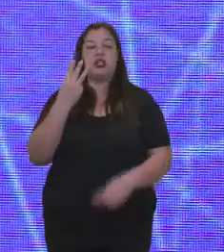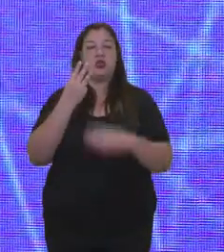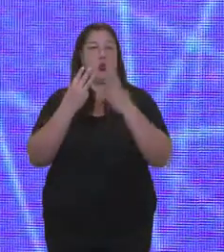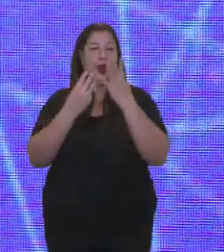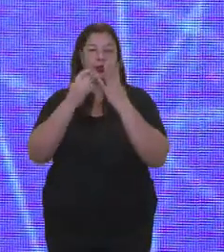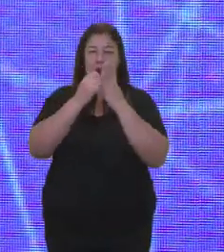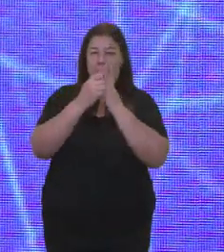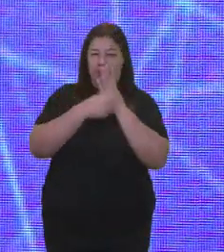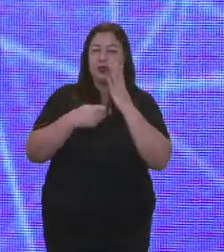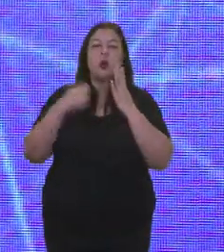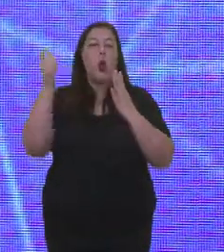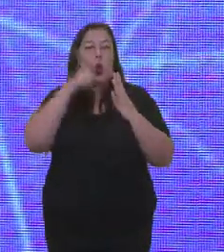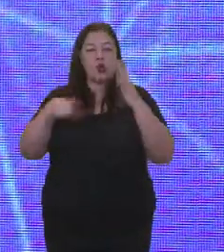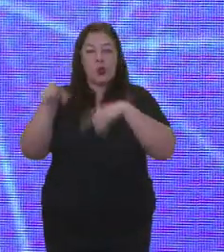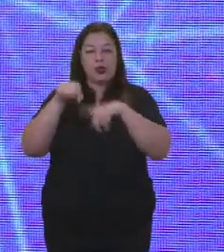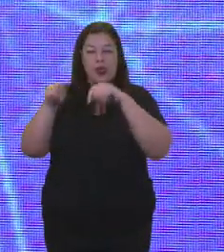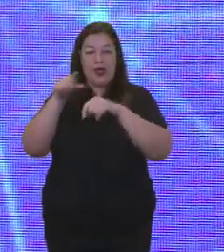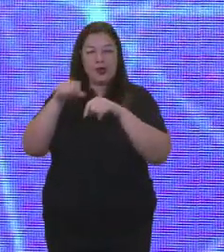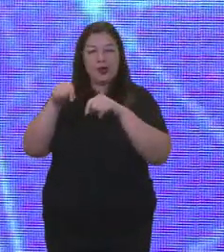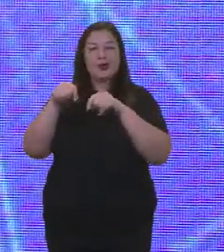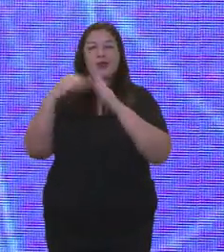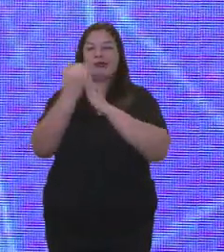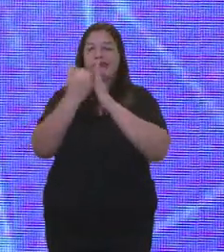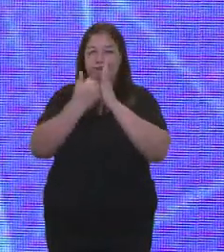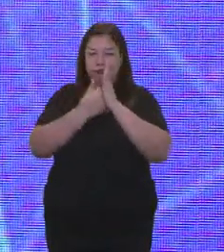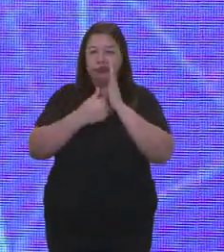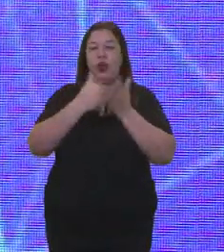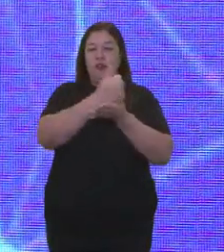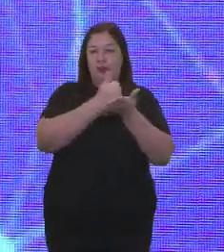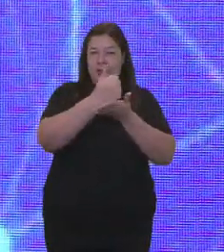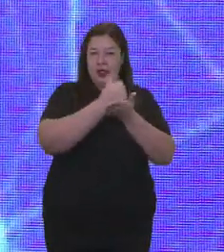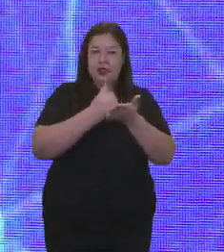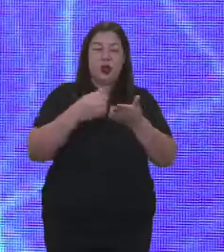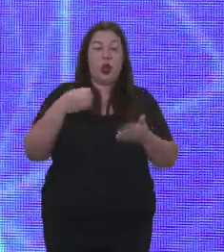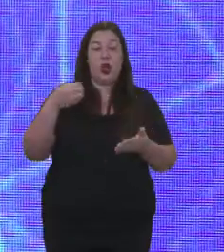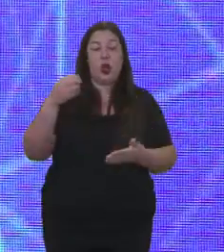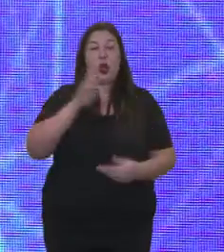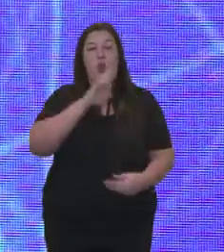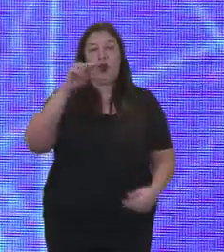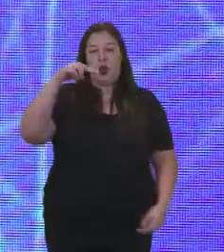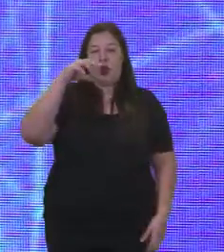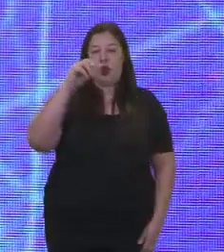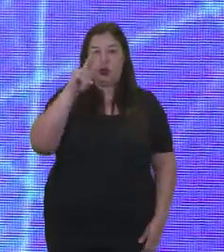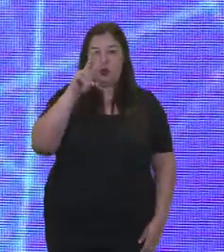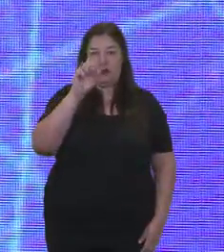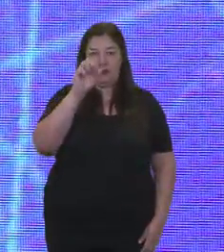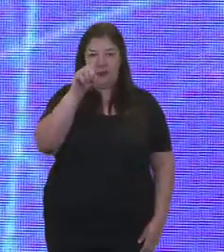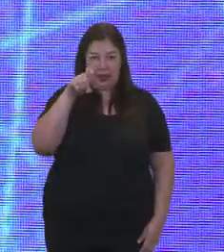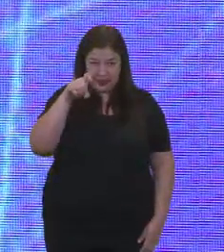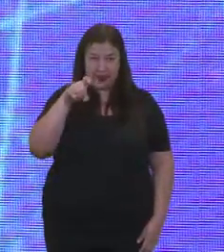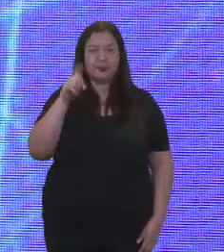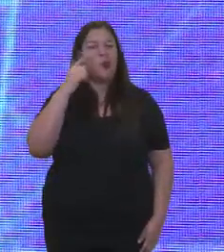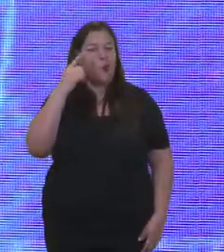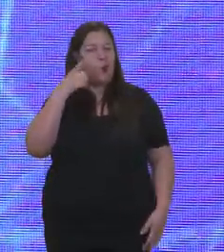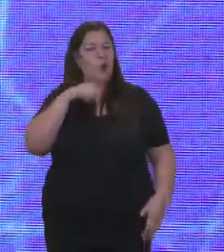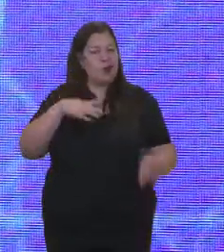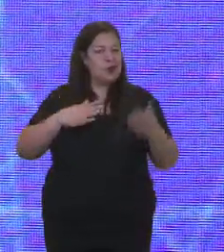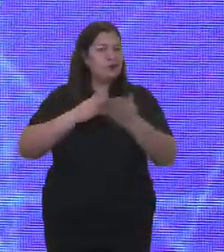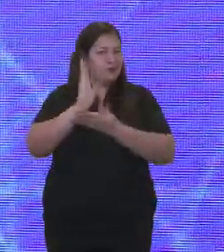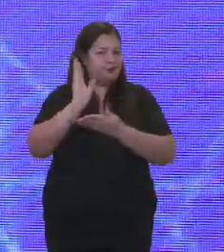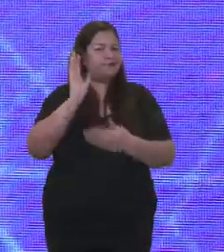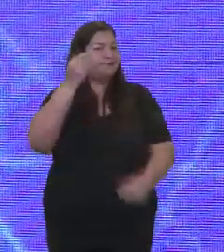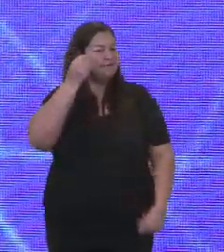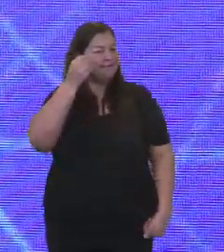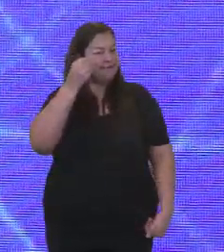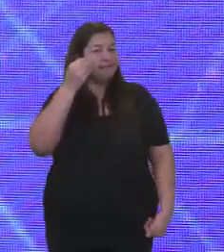3 or 4 months, I managed to join a pharmaceutical company called Novavax, and I managed